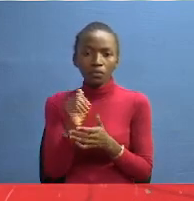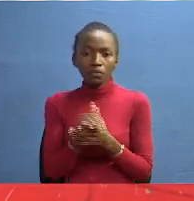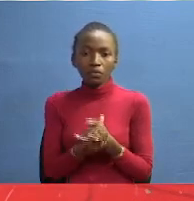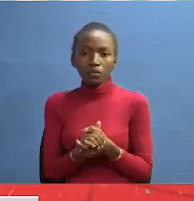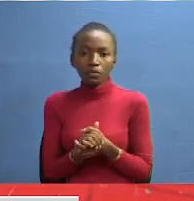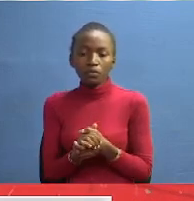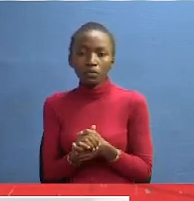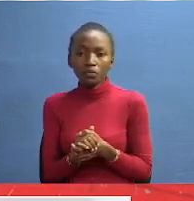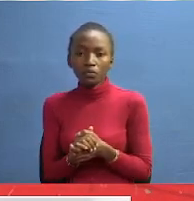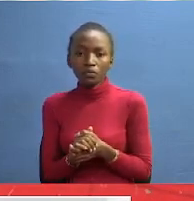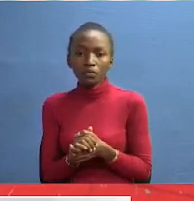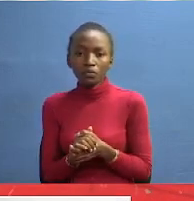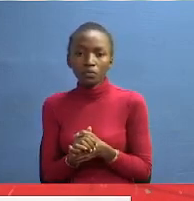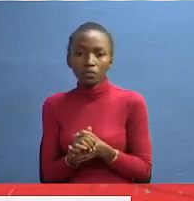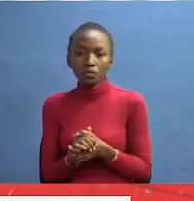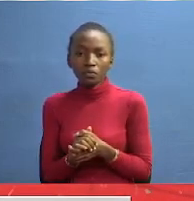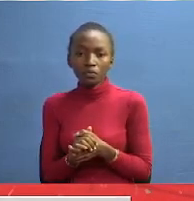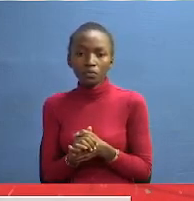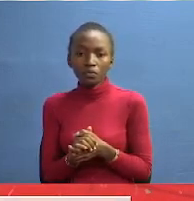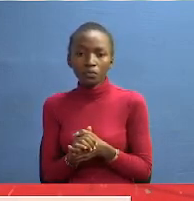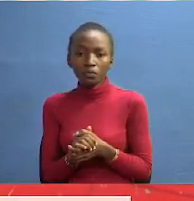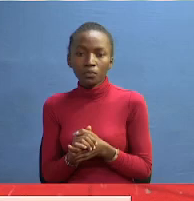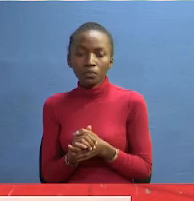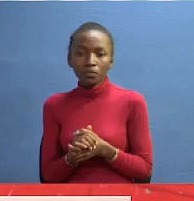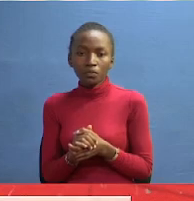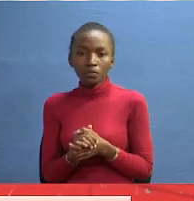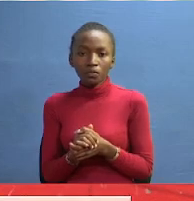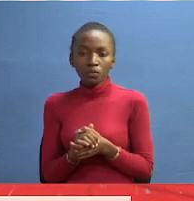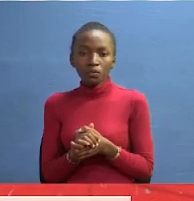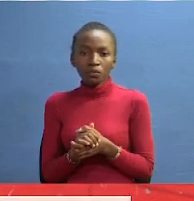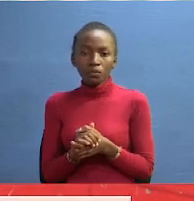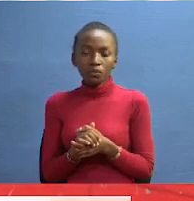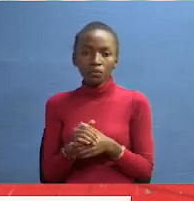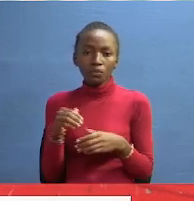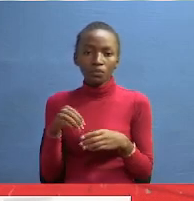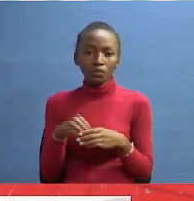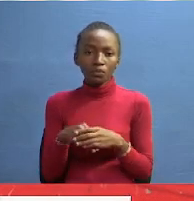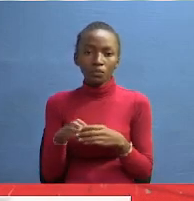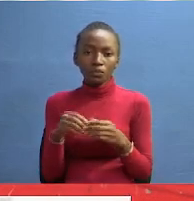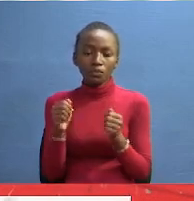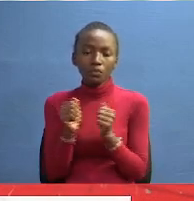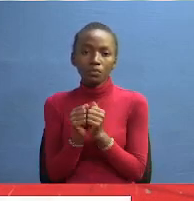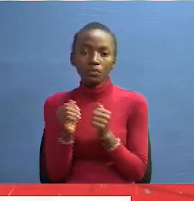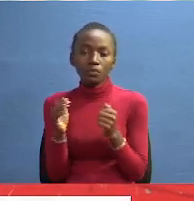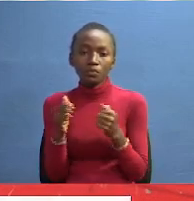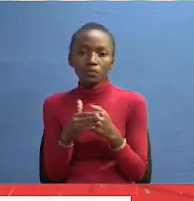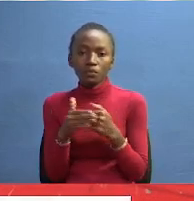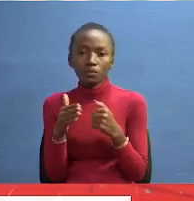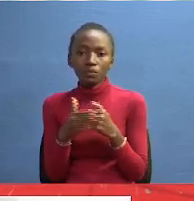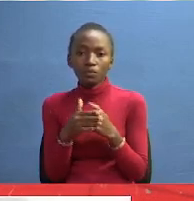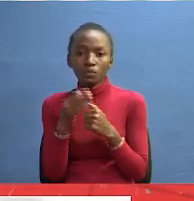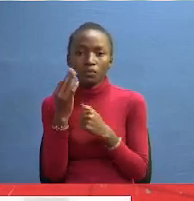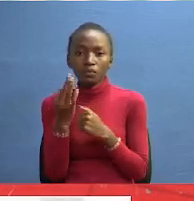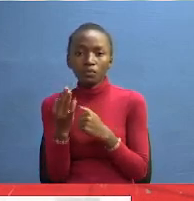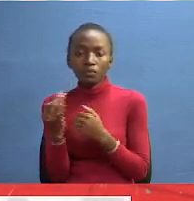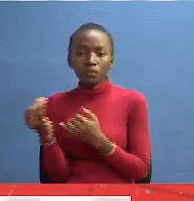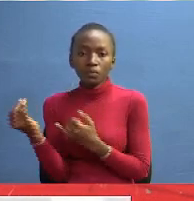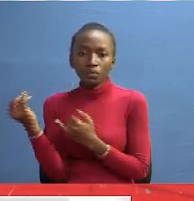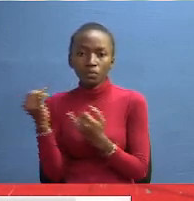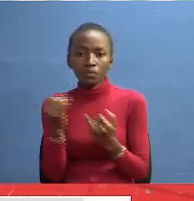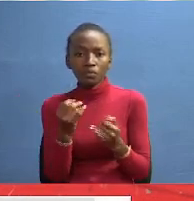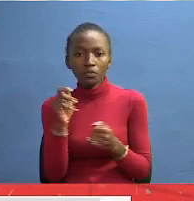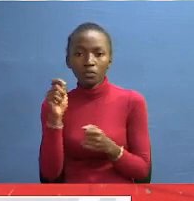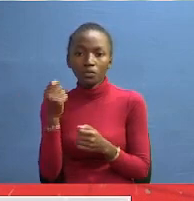former president al-Bashir and the late Garan, in 1993 when they were invited to Kenya by the former and the